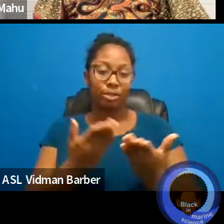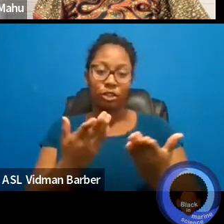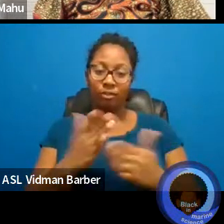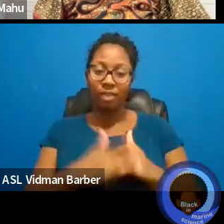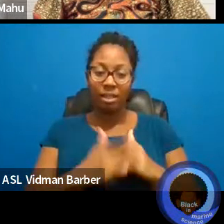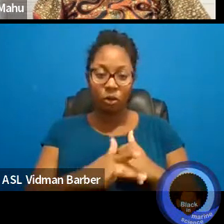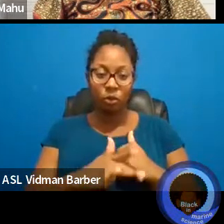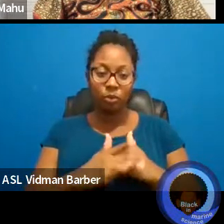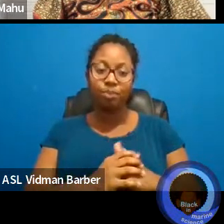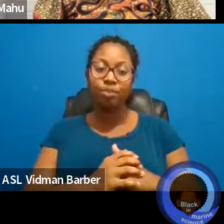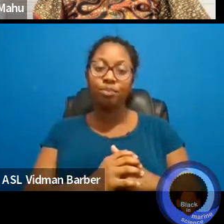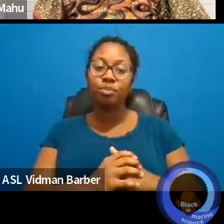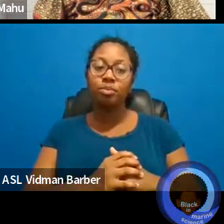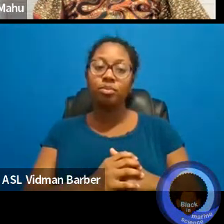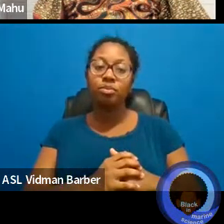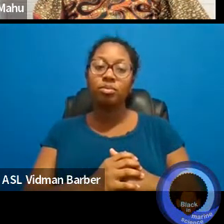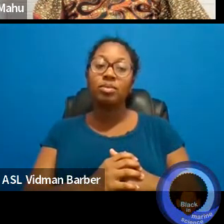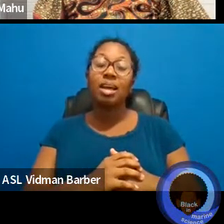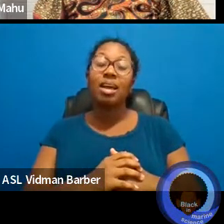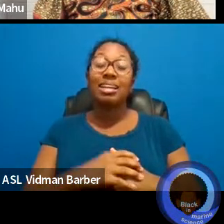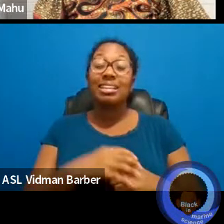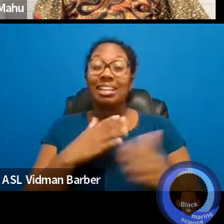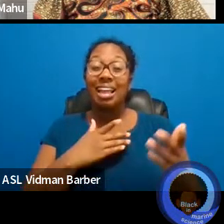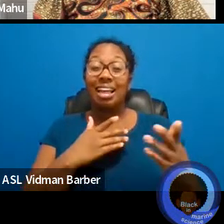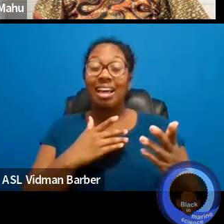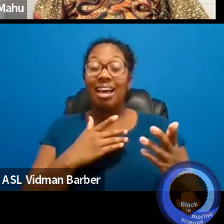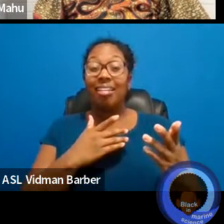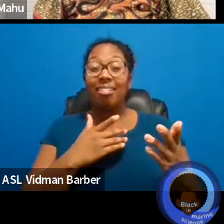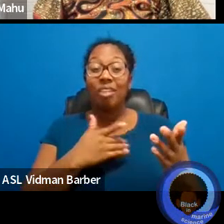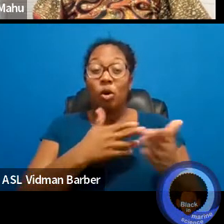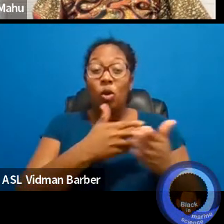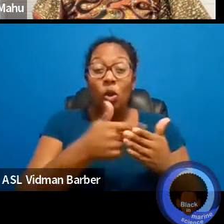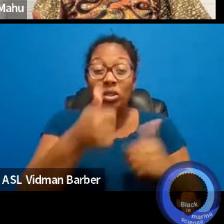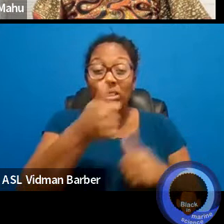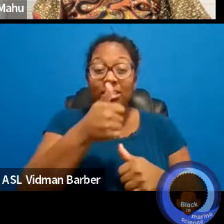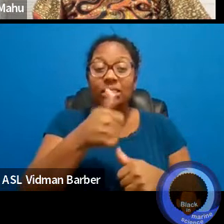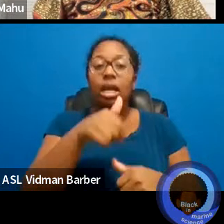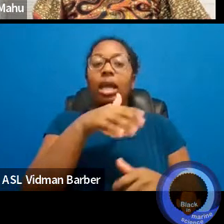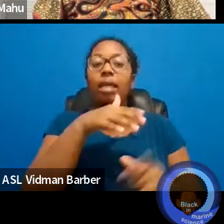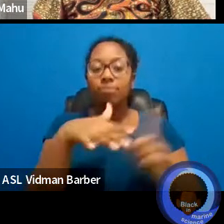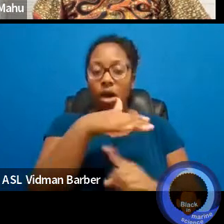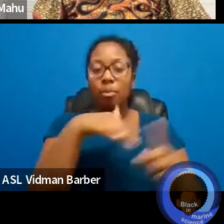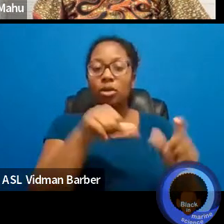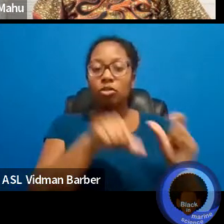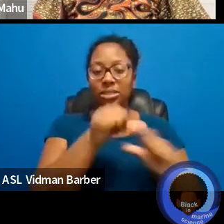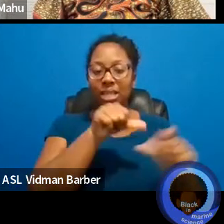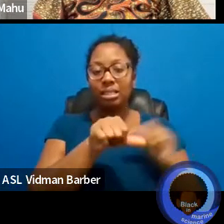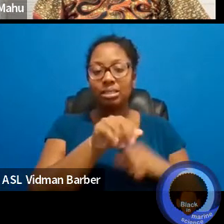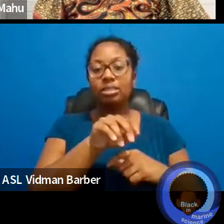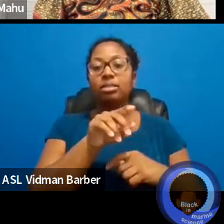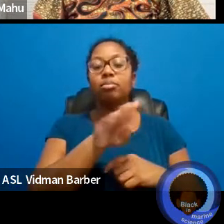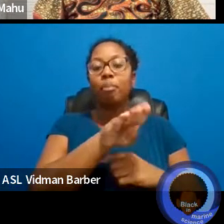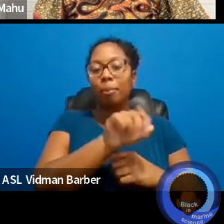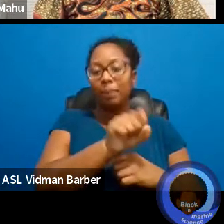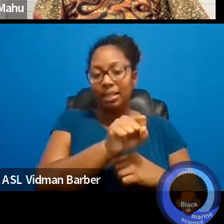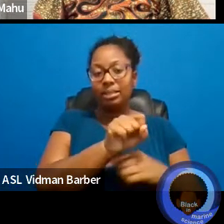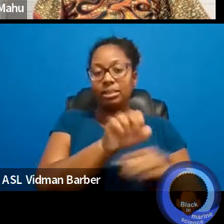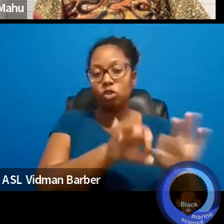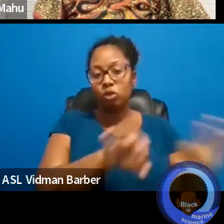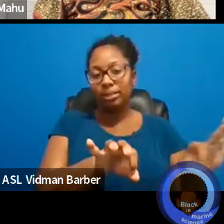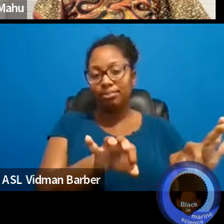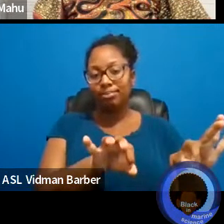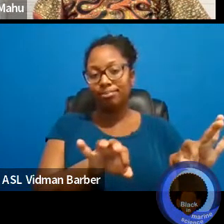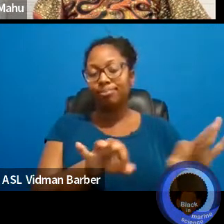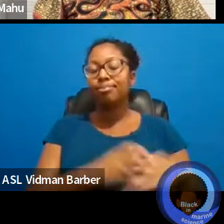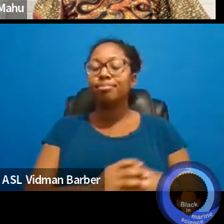of the Gambia. The closest you can get to it will be environmental science, a Bachelor of Science in Environmental Science. That's